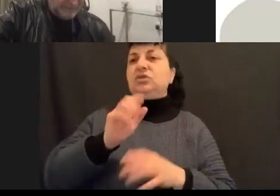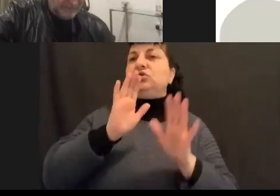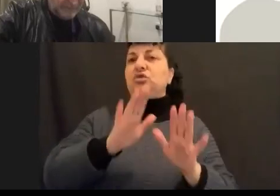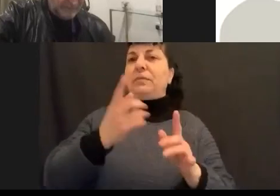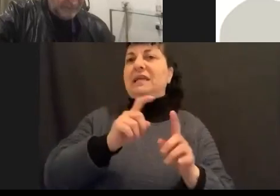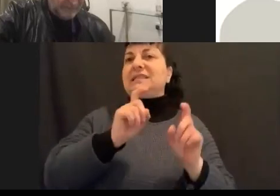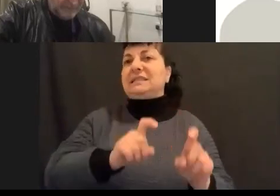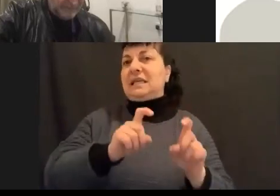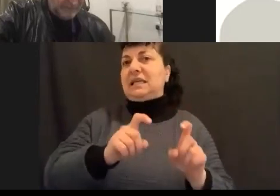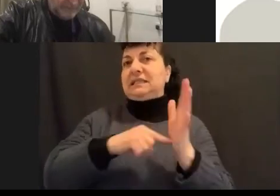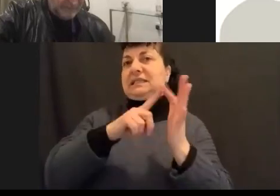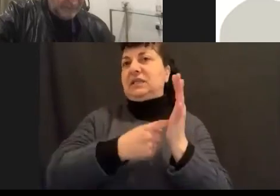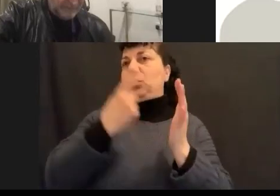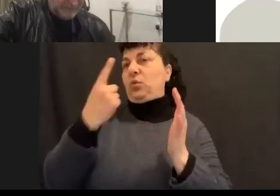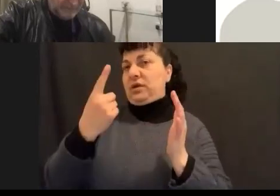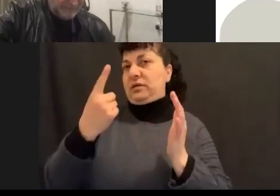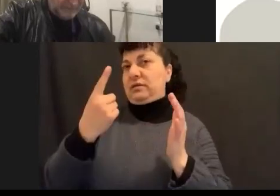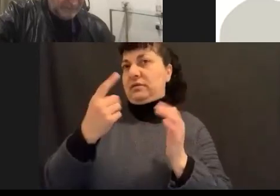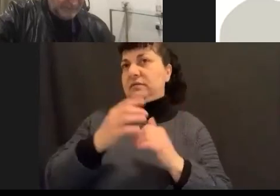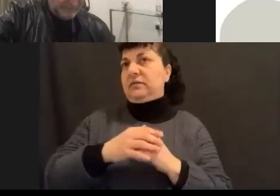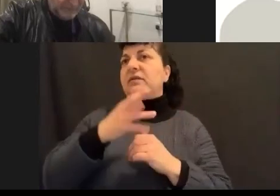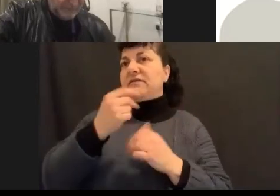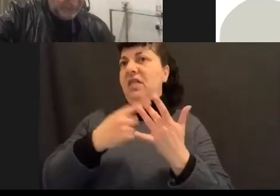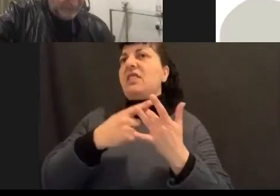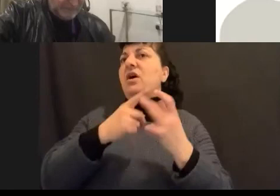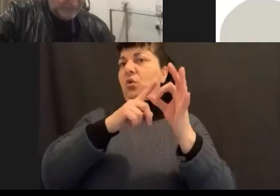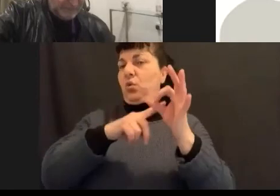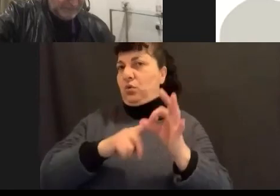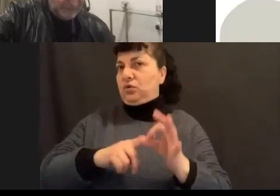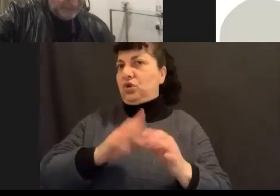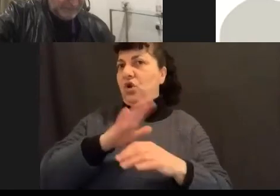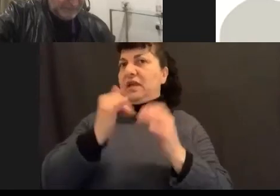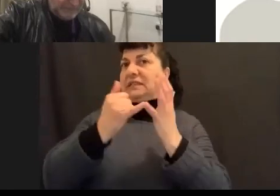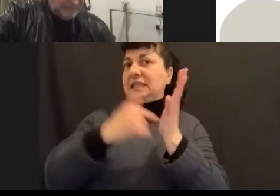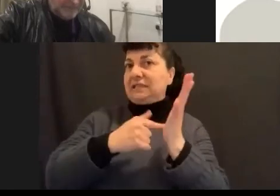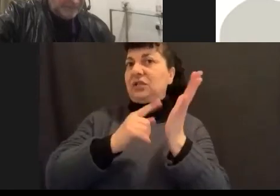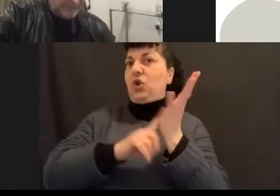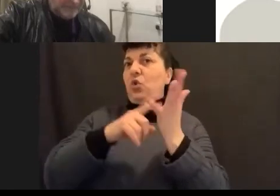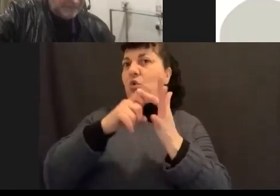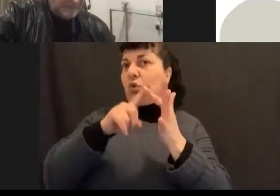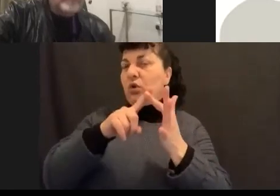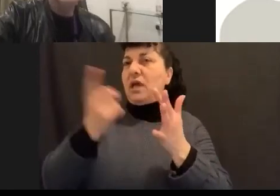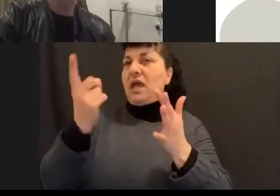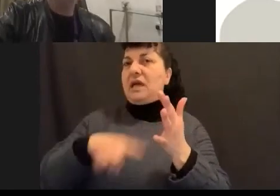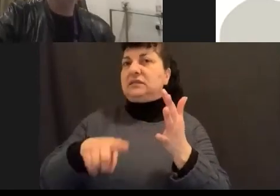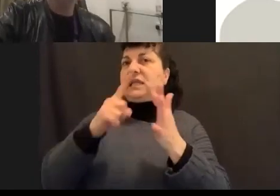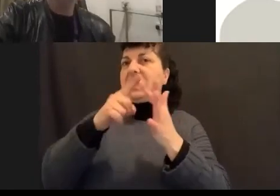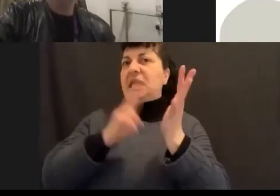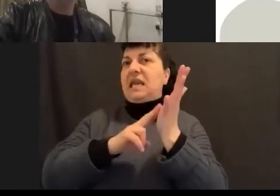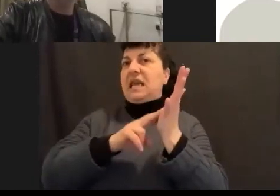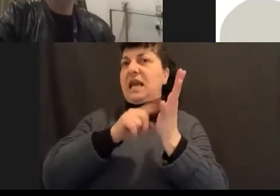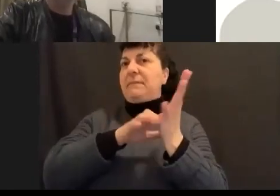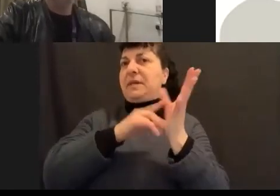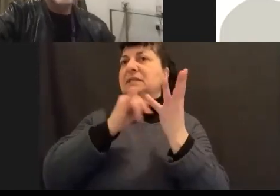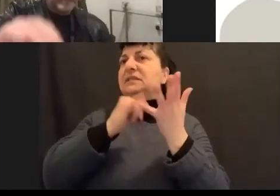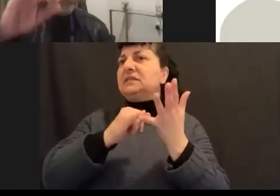and Emmaus. We'll take that on notice as well and provide some clarification about those two campuses in relation